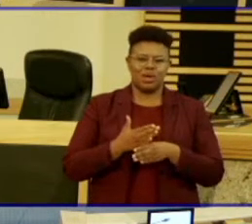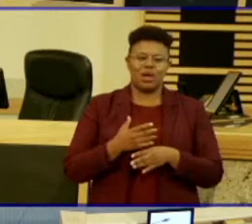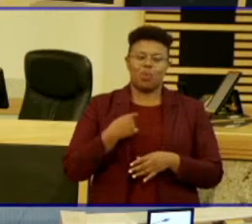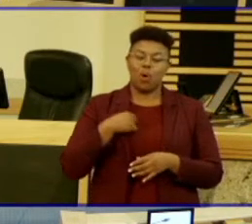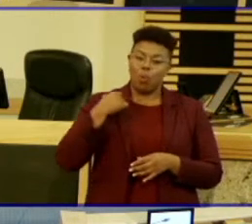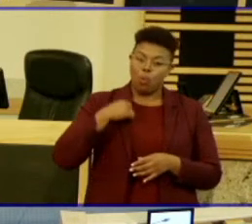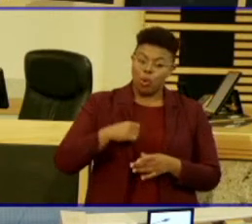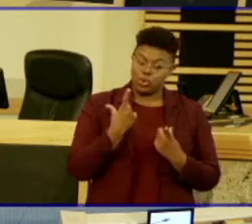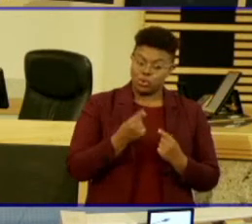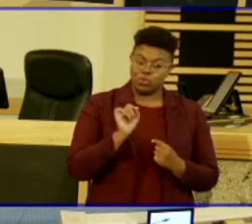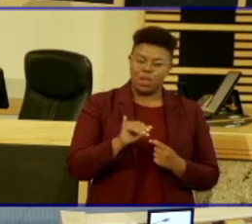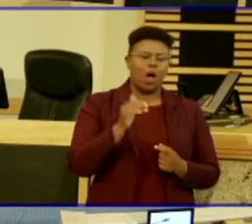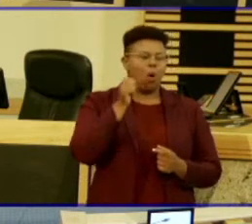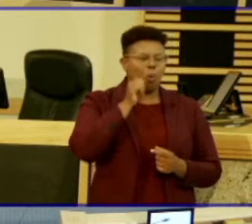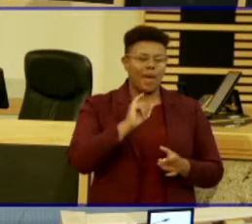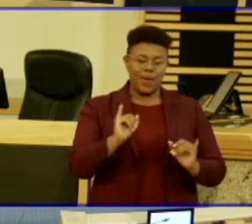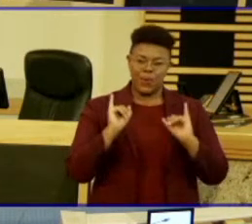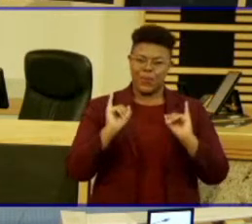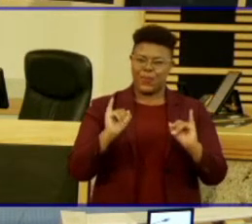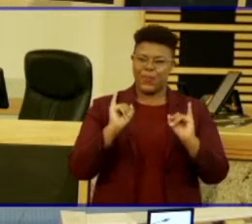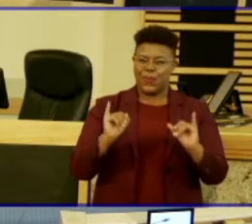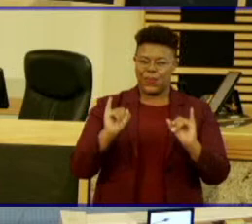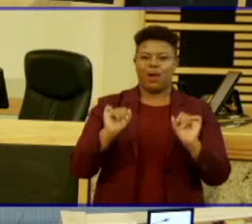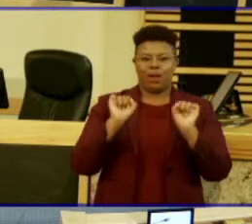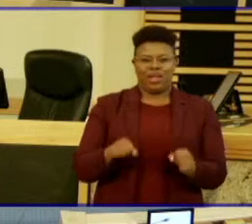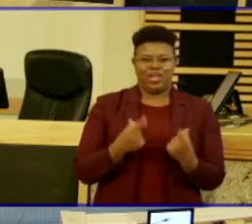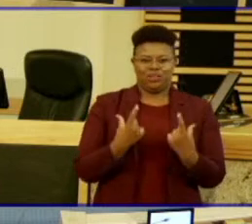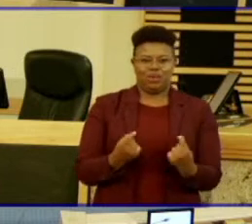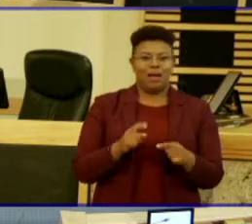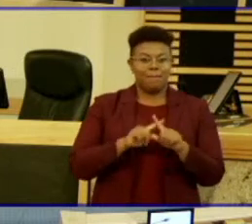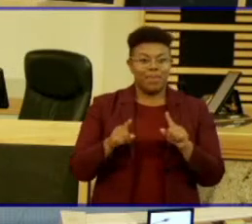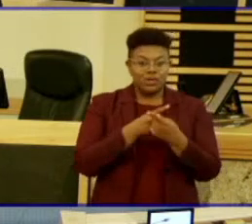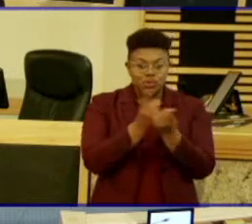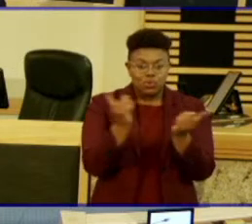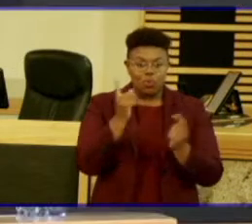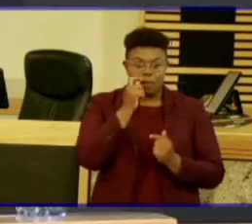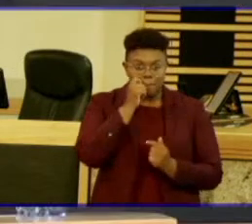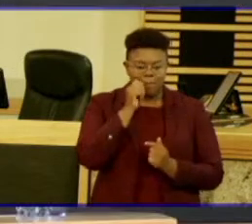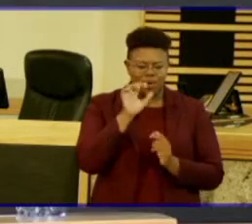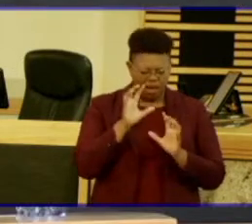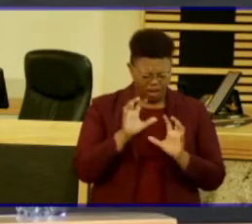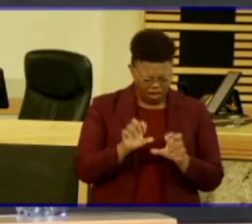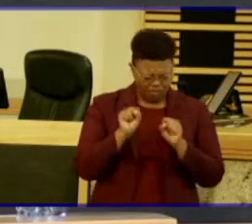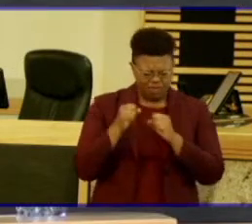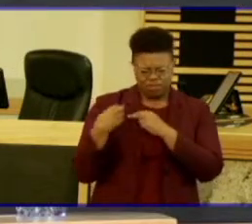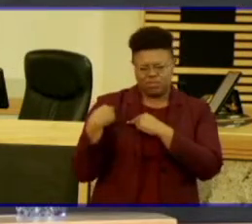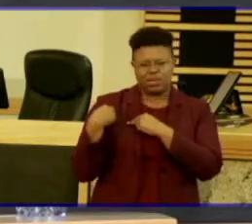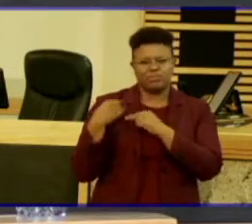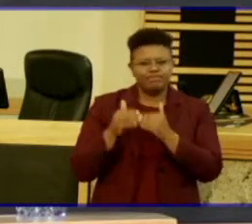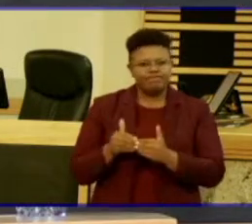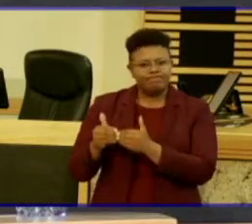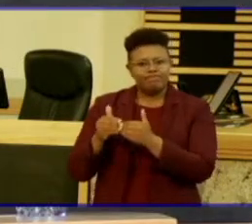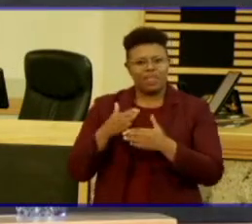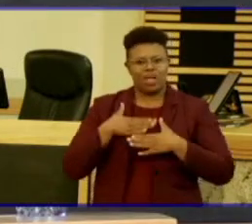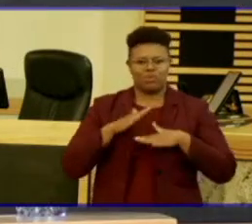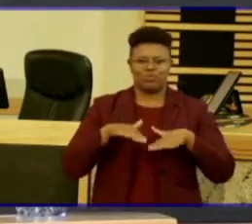kwiimeko ezinzima. Kodwa thina madoda masikhulele uqanduva, sigade abantwana bethu, abantwana bethu